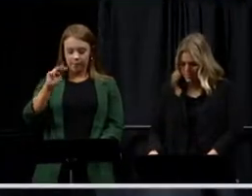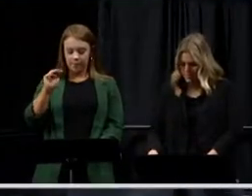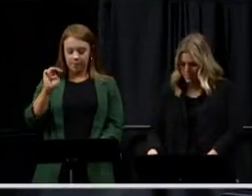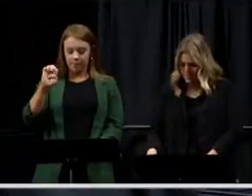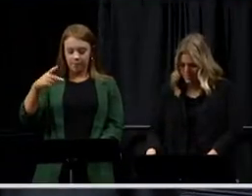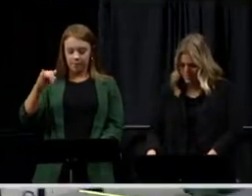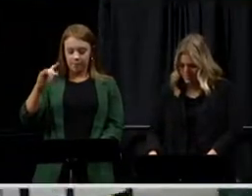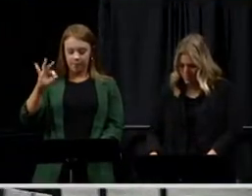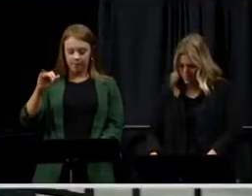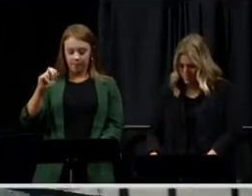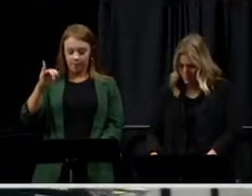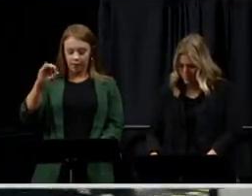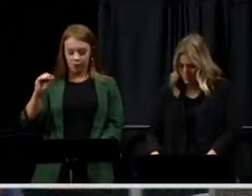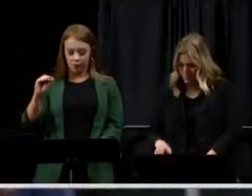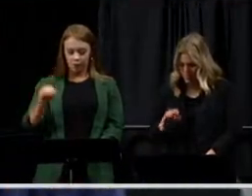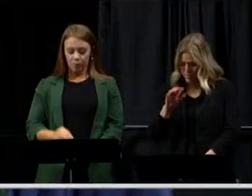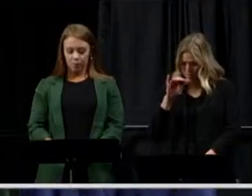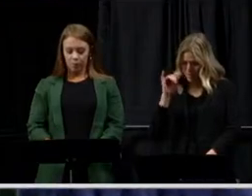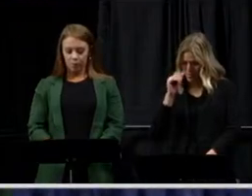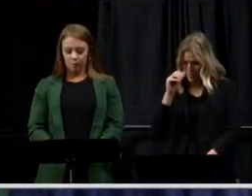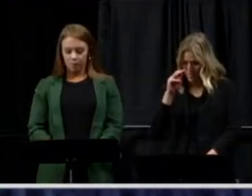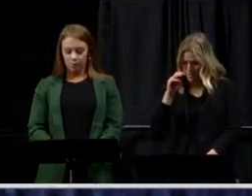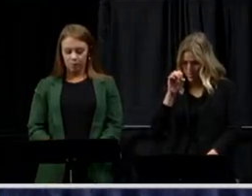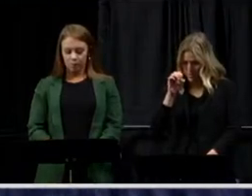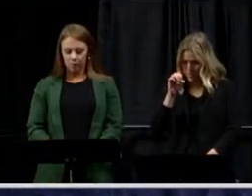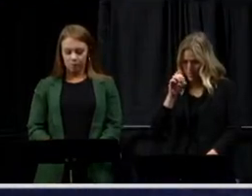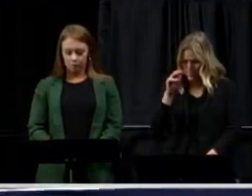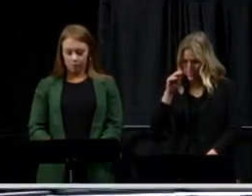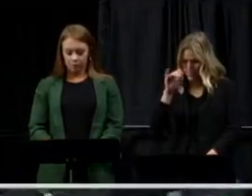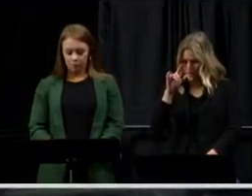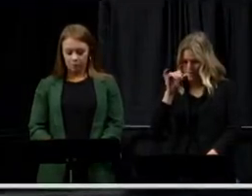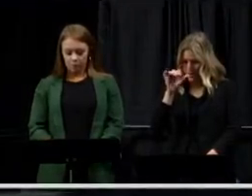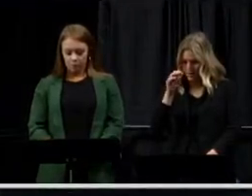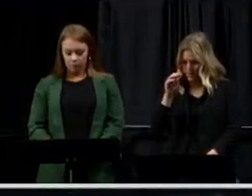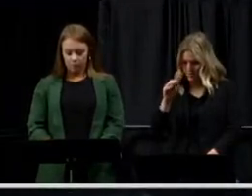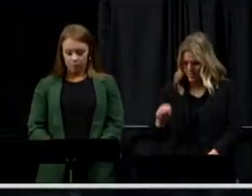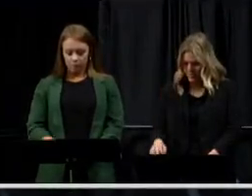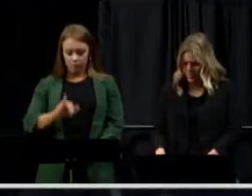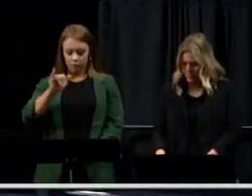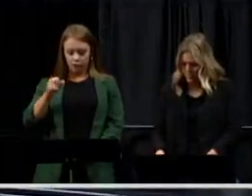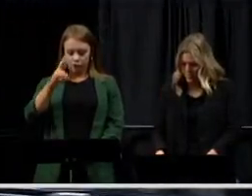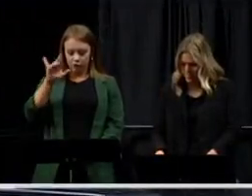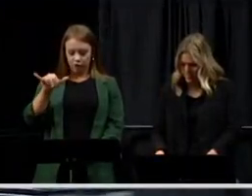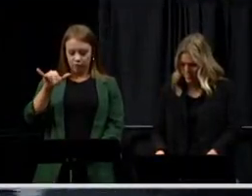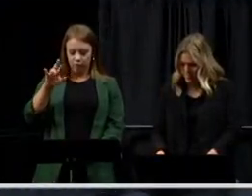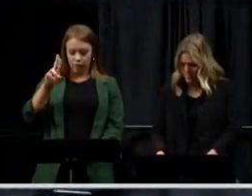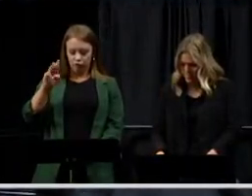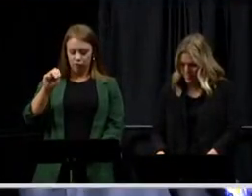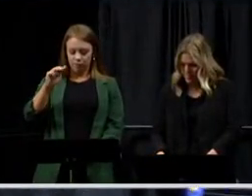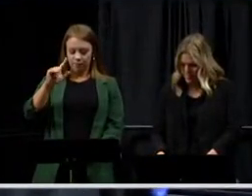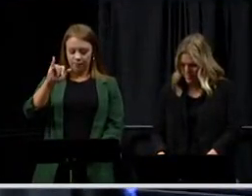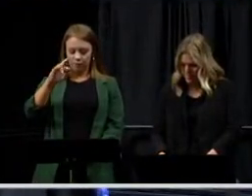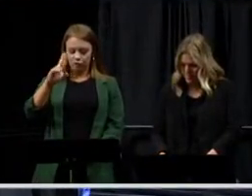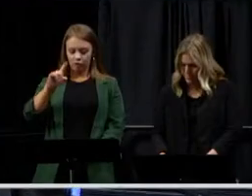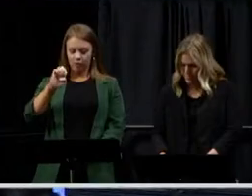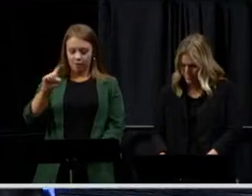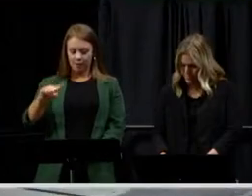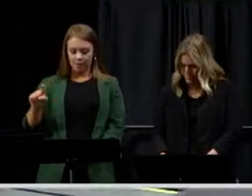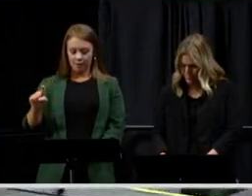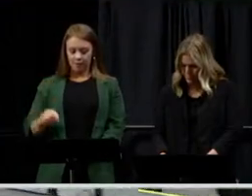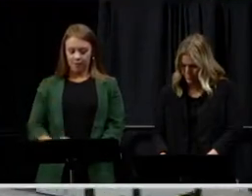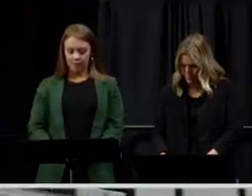Epifanio. Jameson Dwayne Milam. Jerry Macias Ramirez.